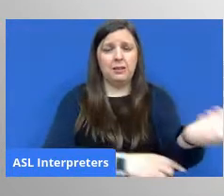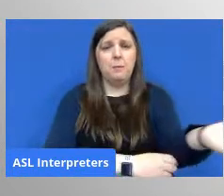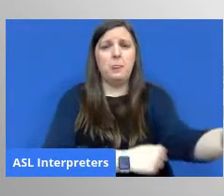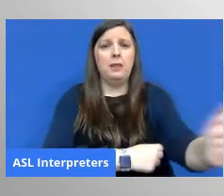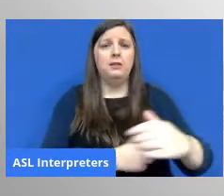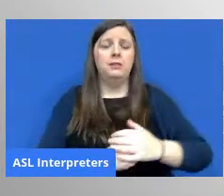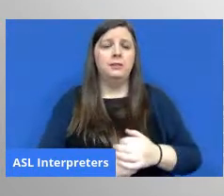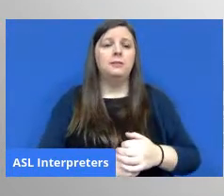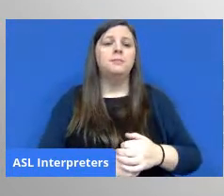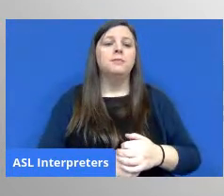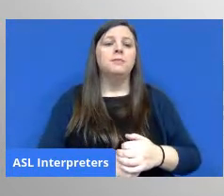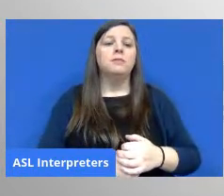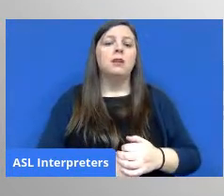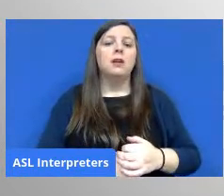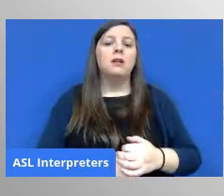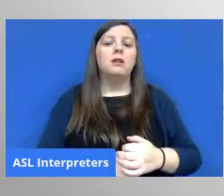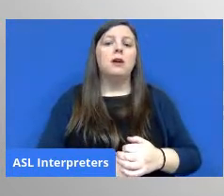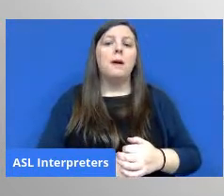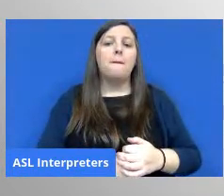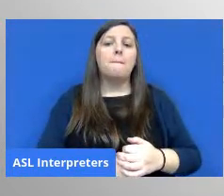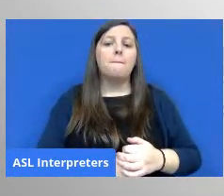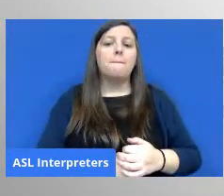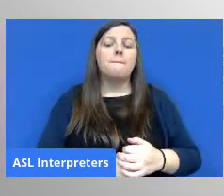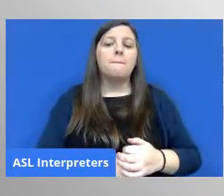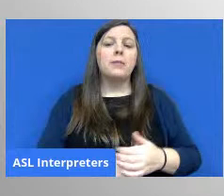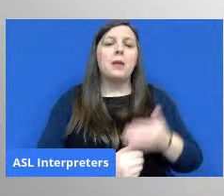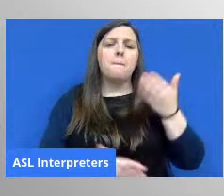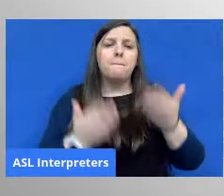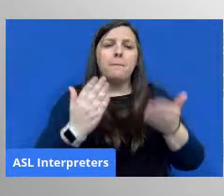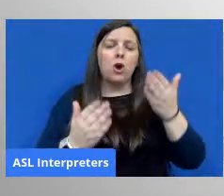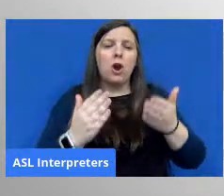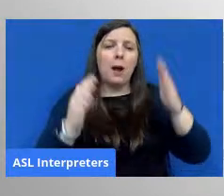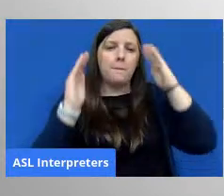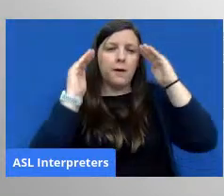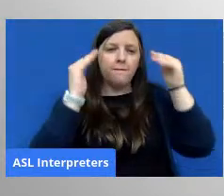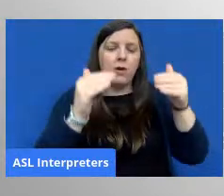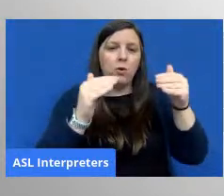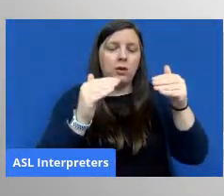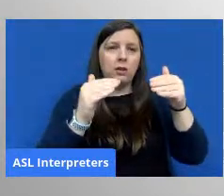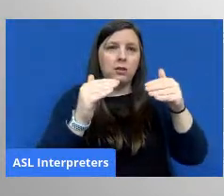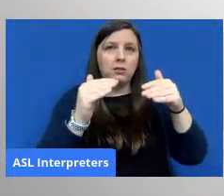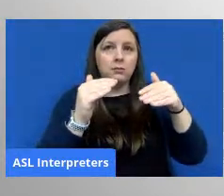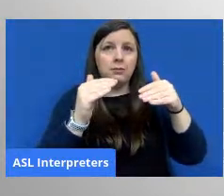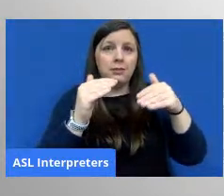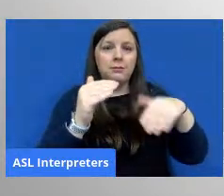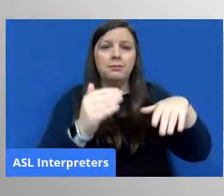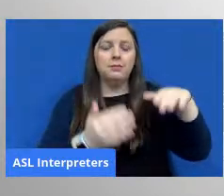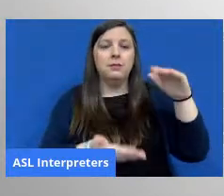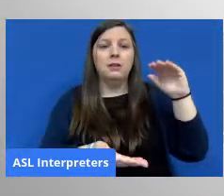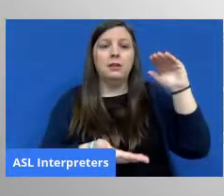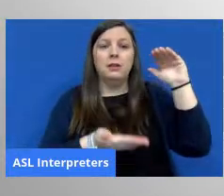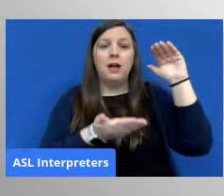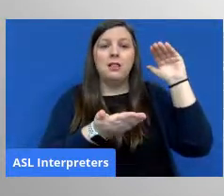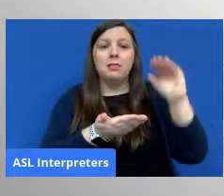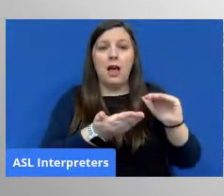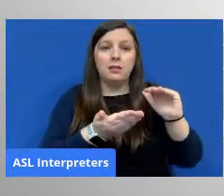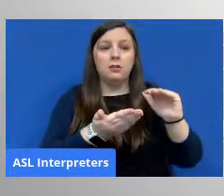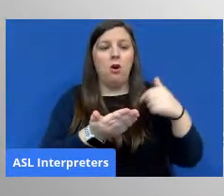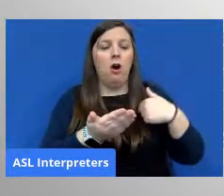perhaps during this meeting, focusing less on the repository and more on the process would also be super